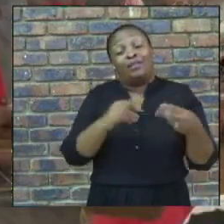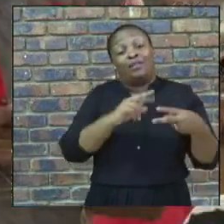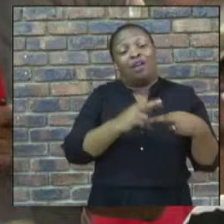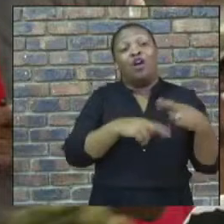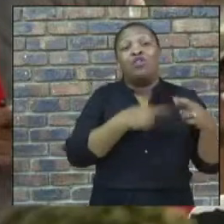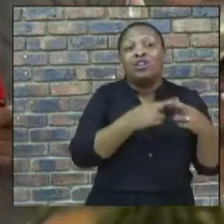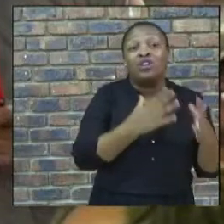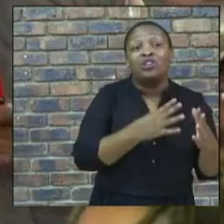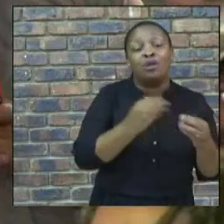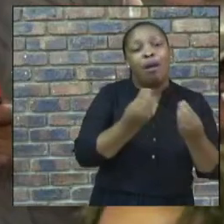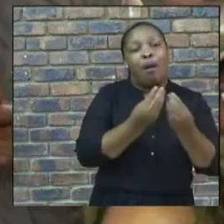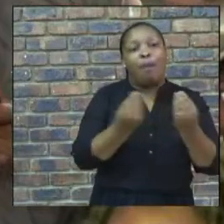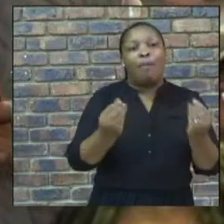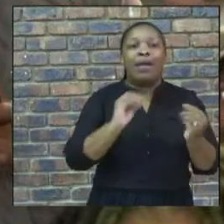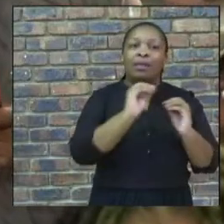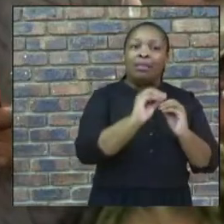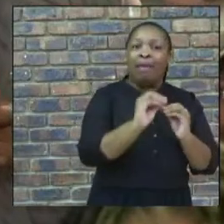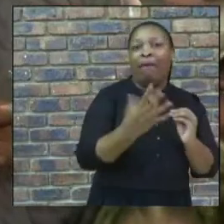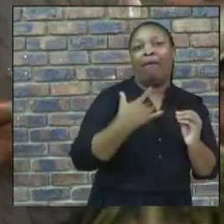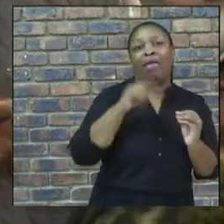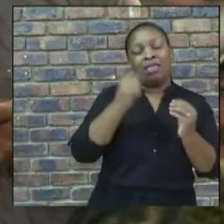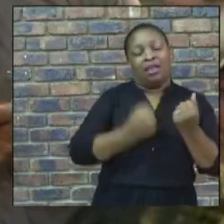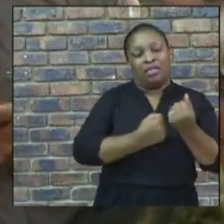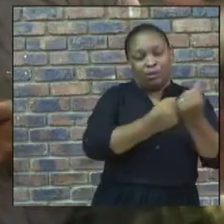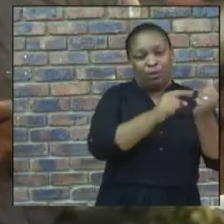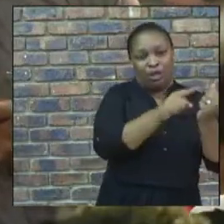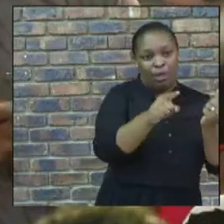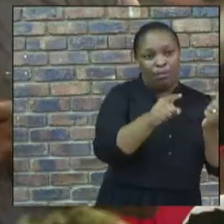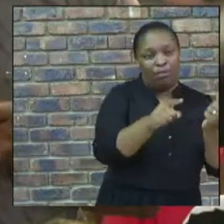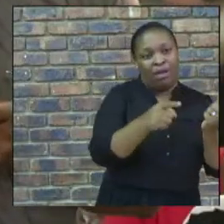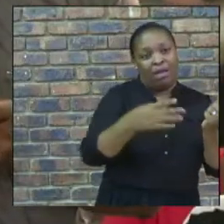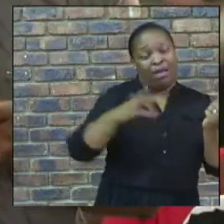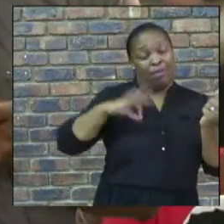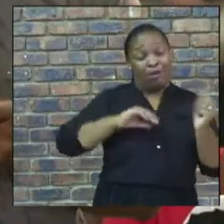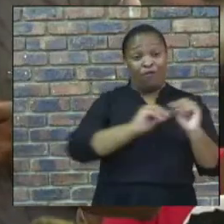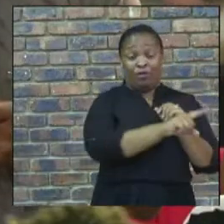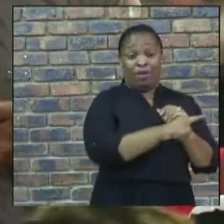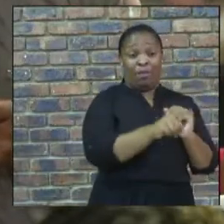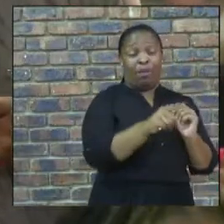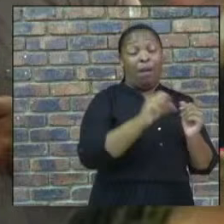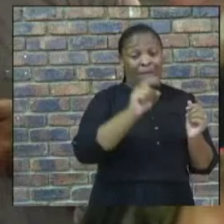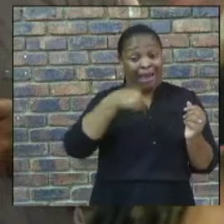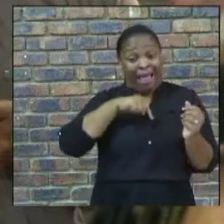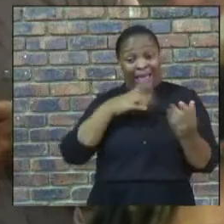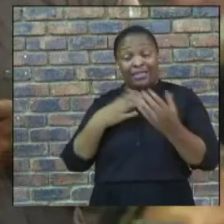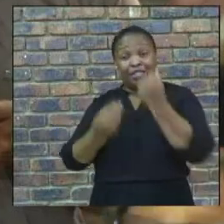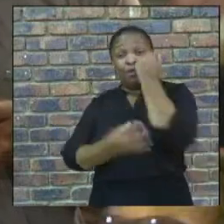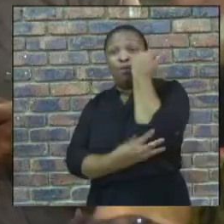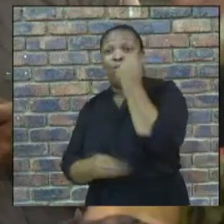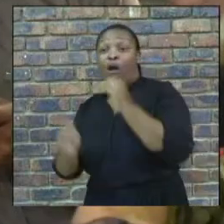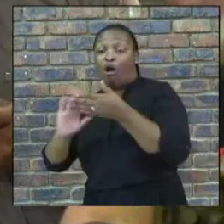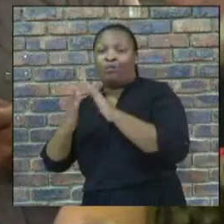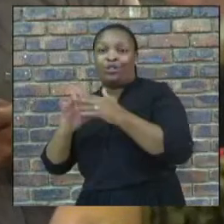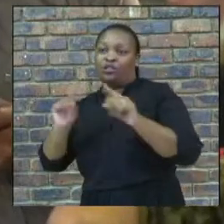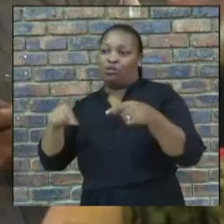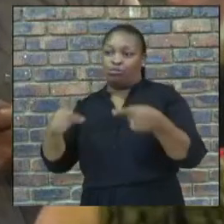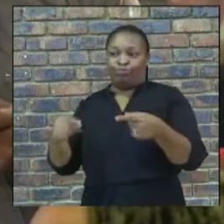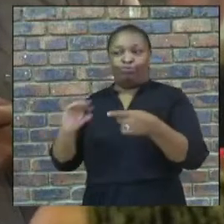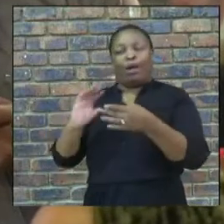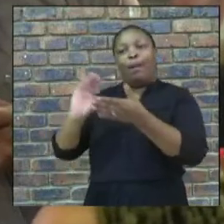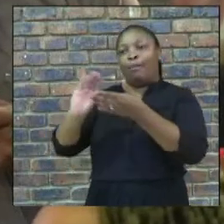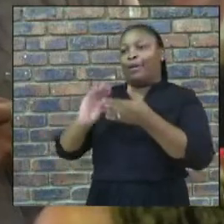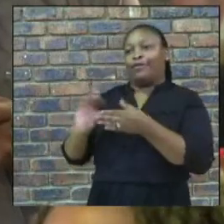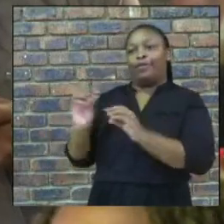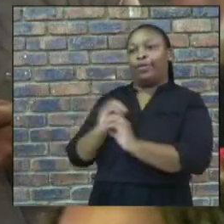who've got life experience in mining also, who wants to do business as